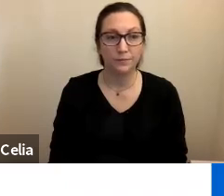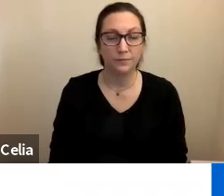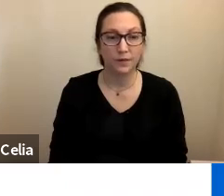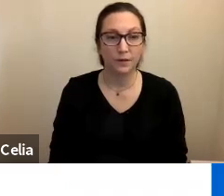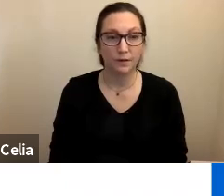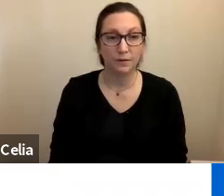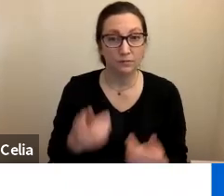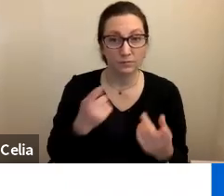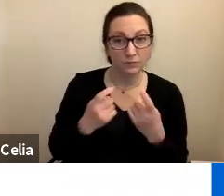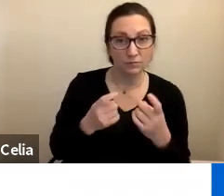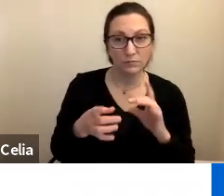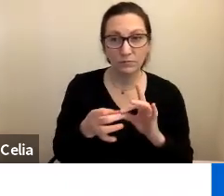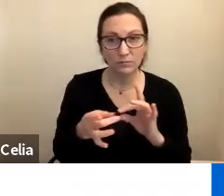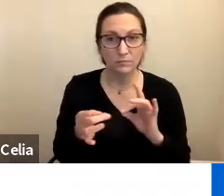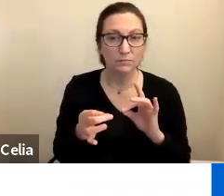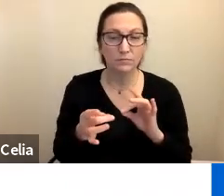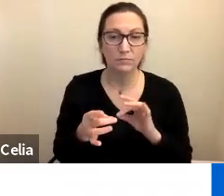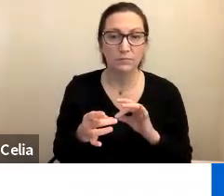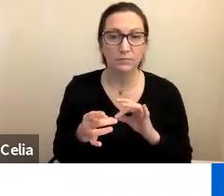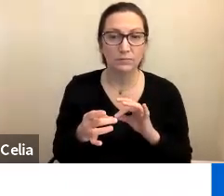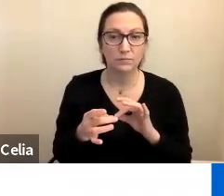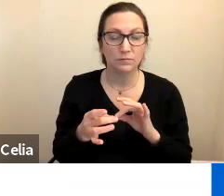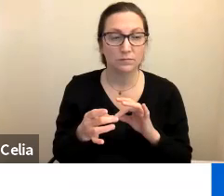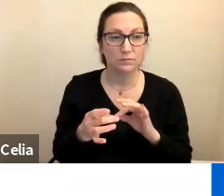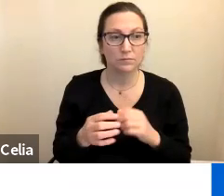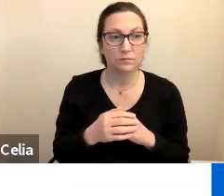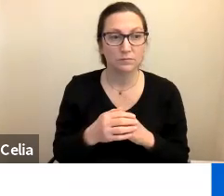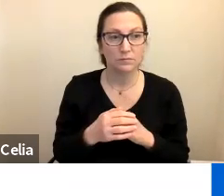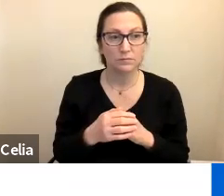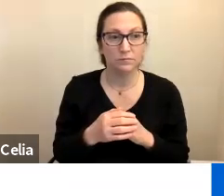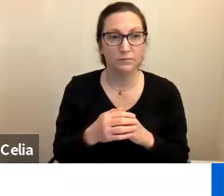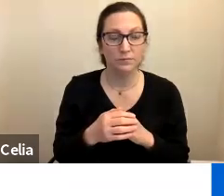Any questions or comments on this slide?